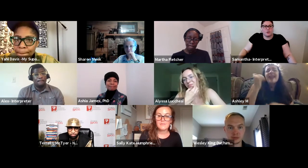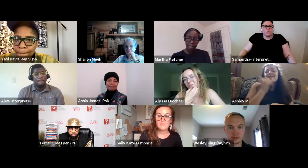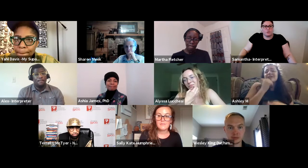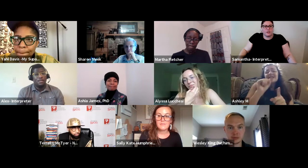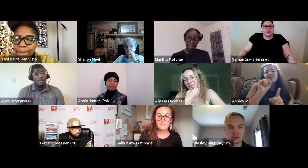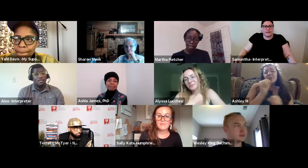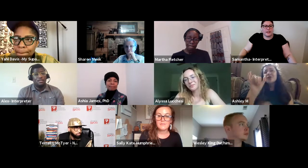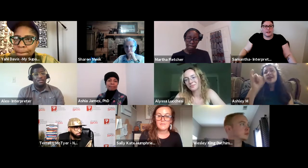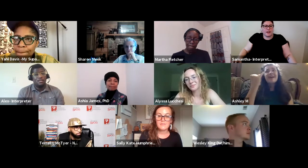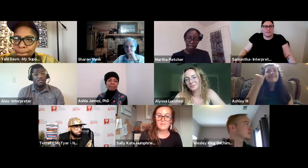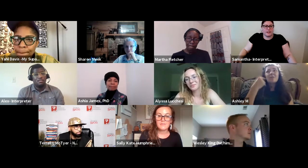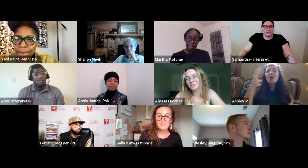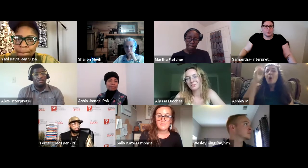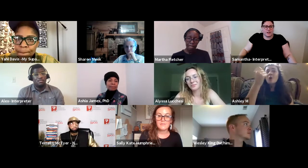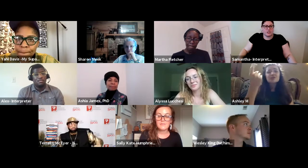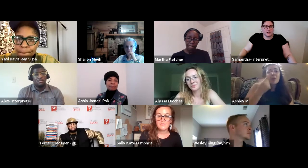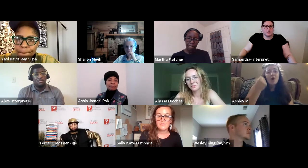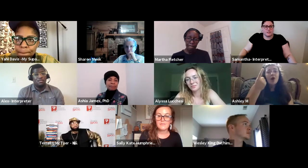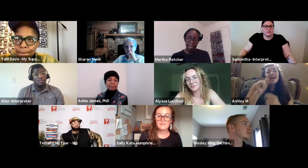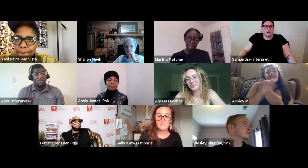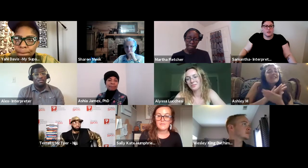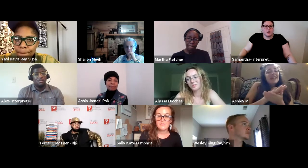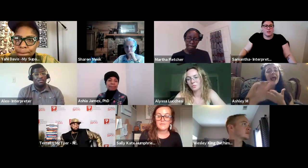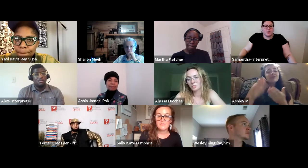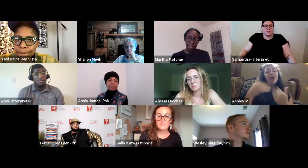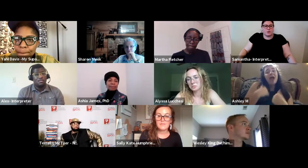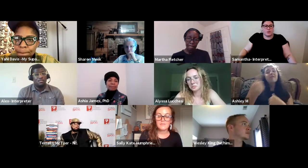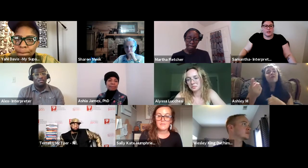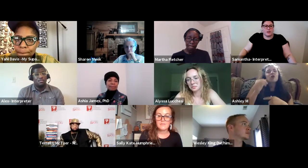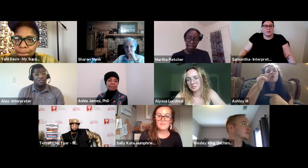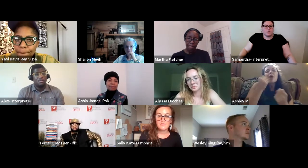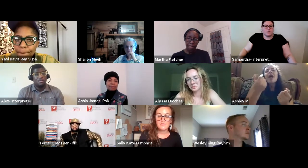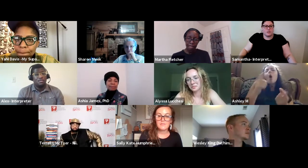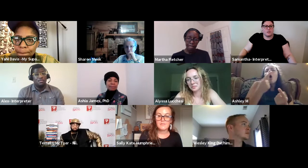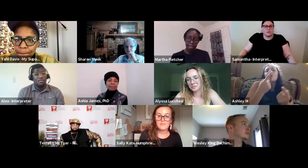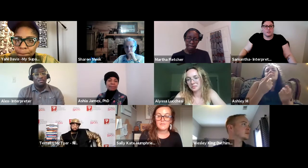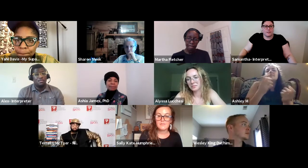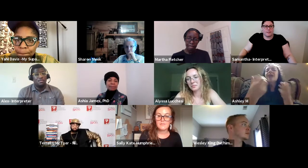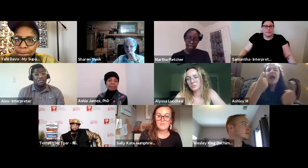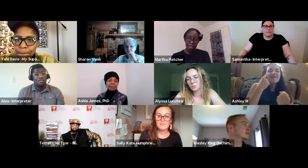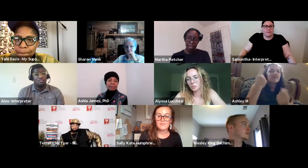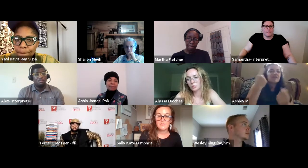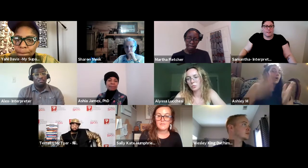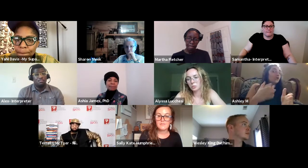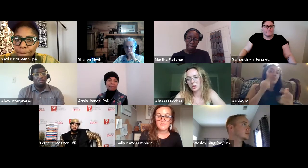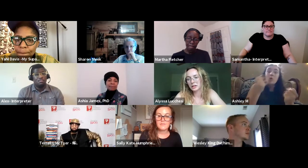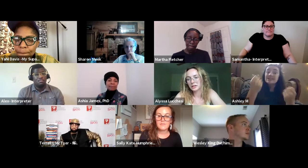but really, in everyday situations, there's only,